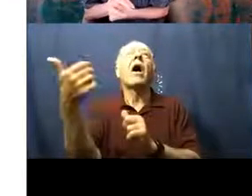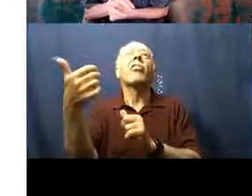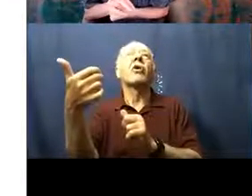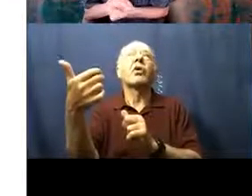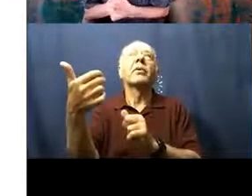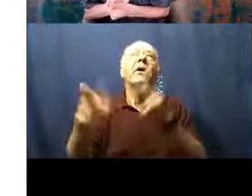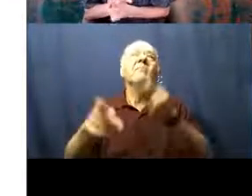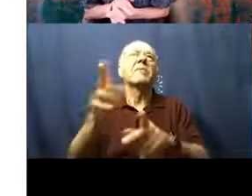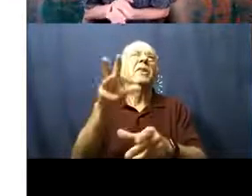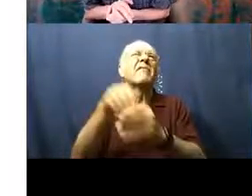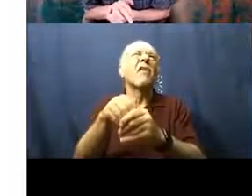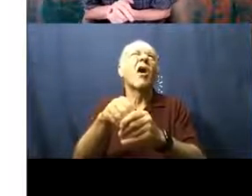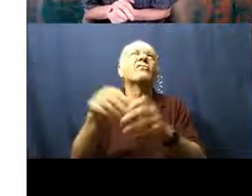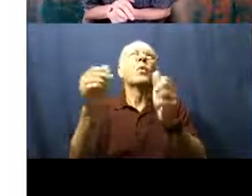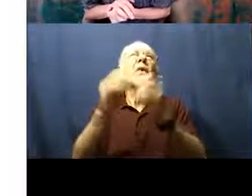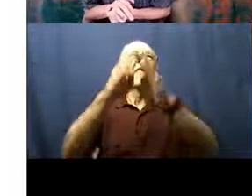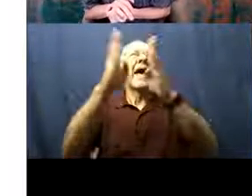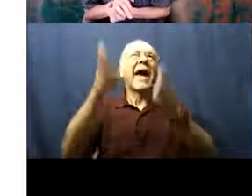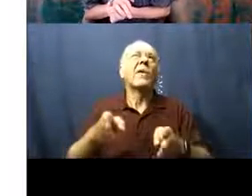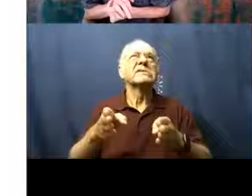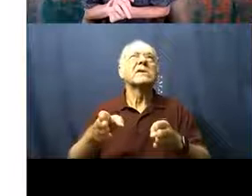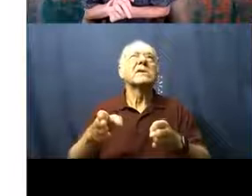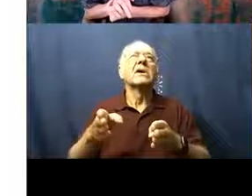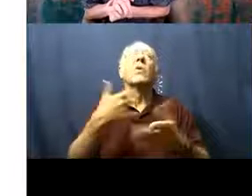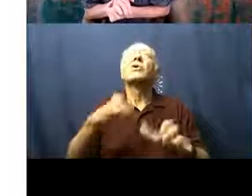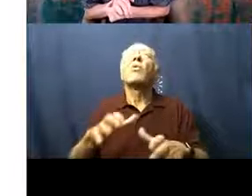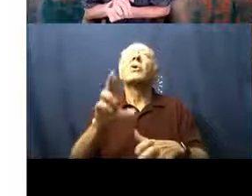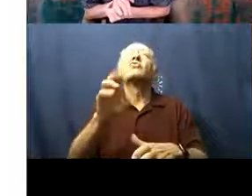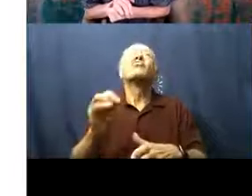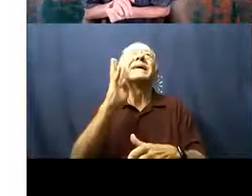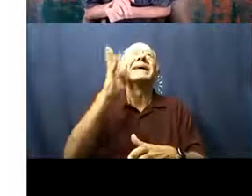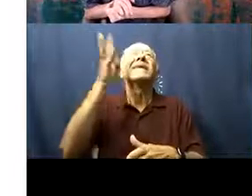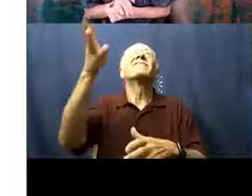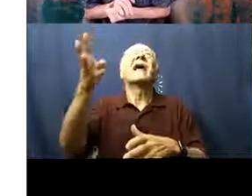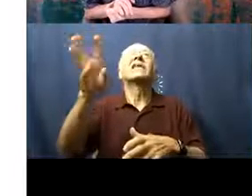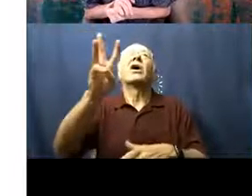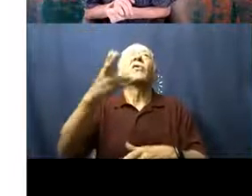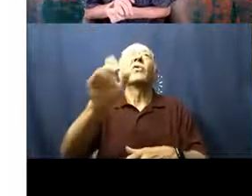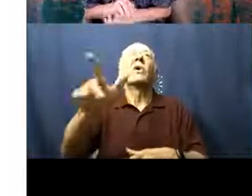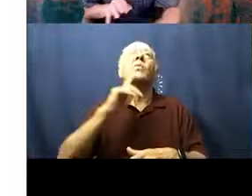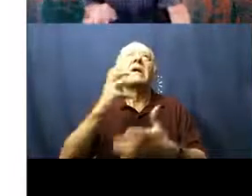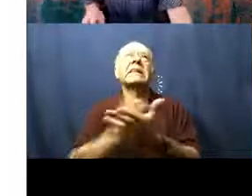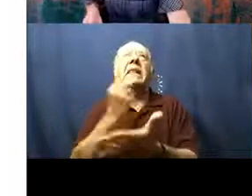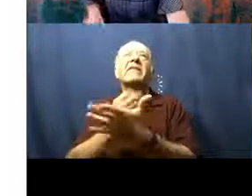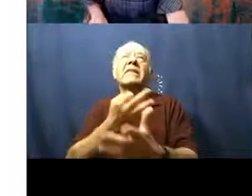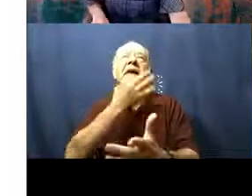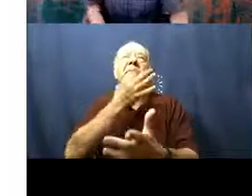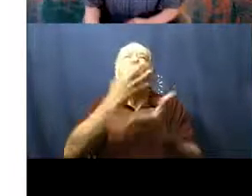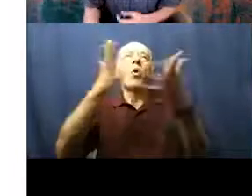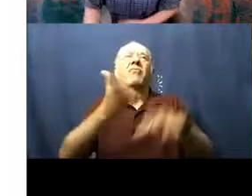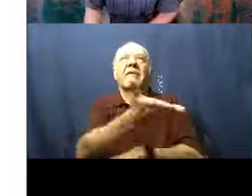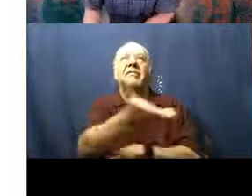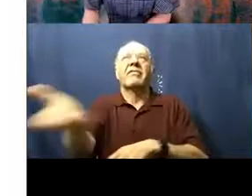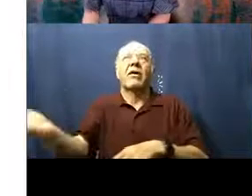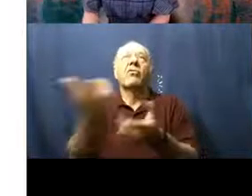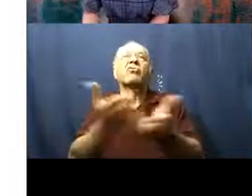housing ecosystem to make sure that we're not reinventing anybody's wheel, right? We're leveraging the expertise that's out there and the